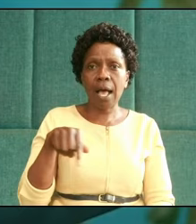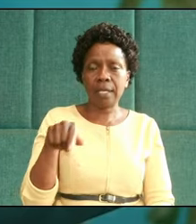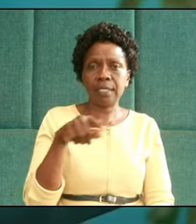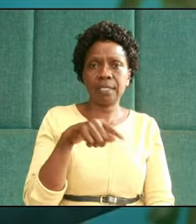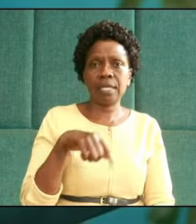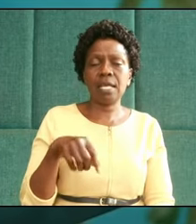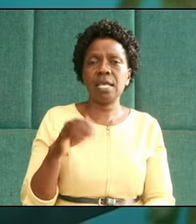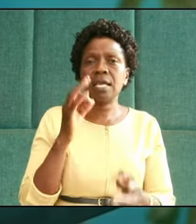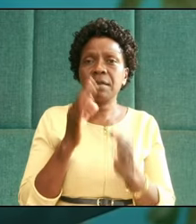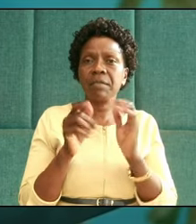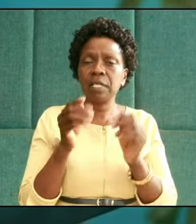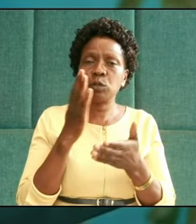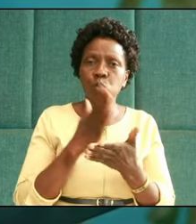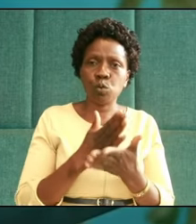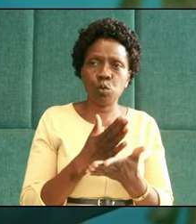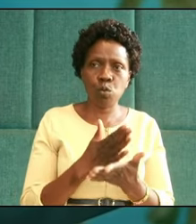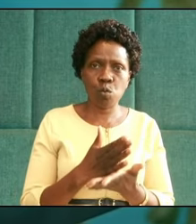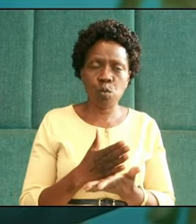if this is true,